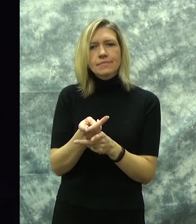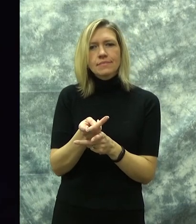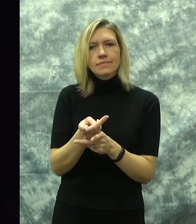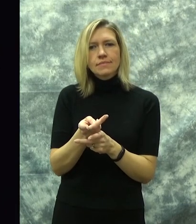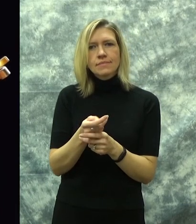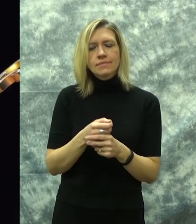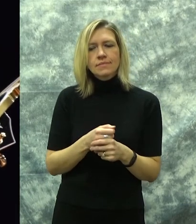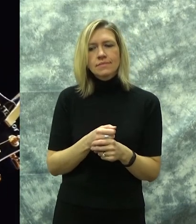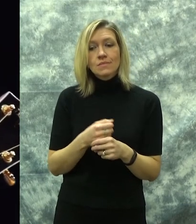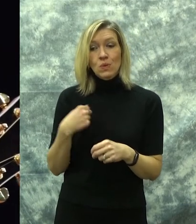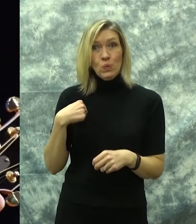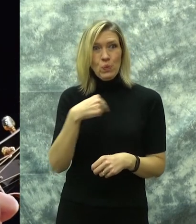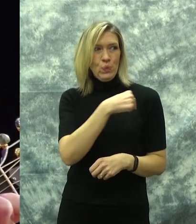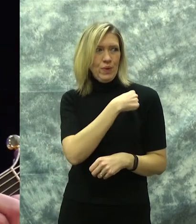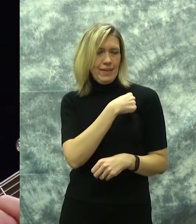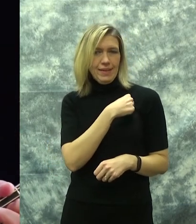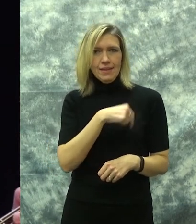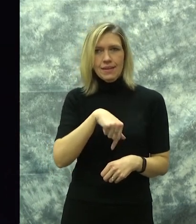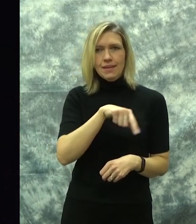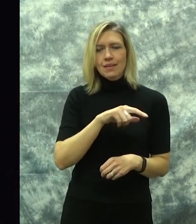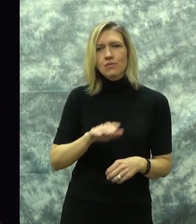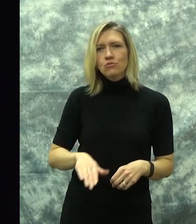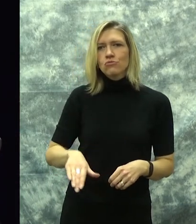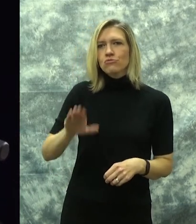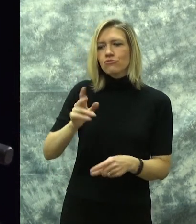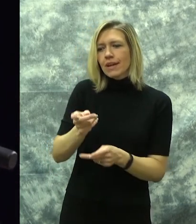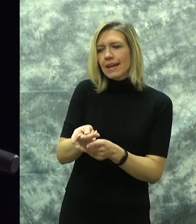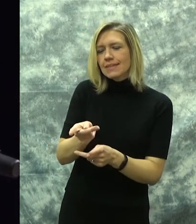We raised a kind child.